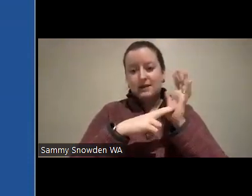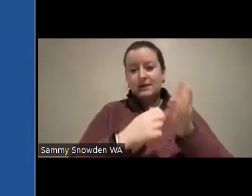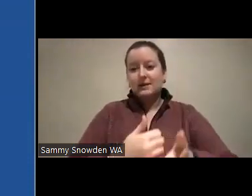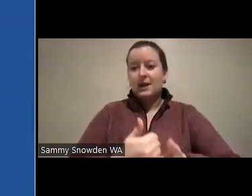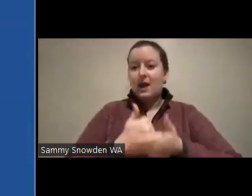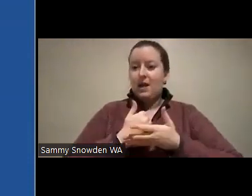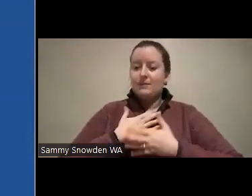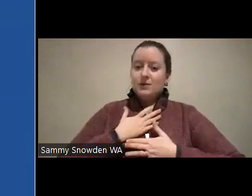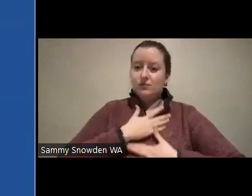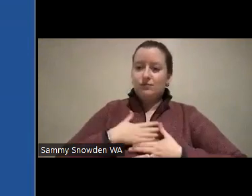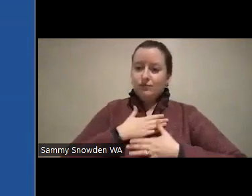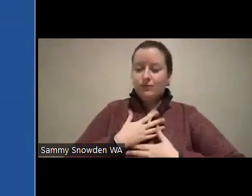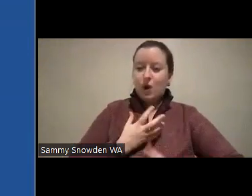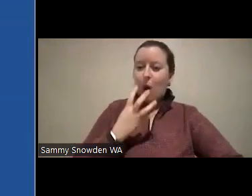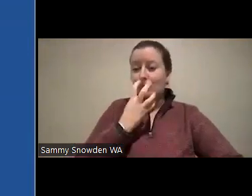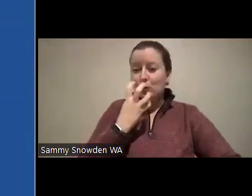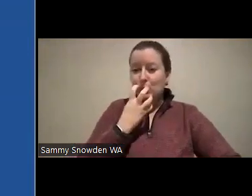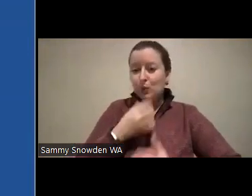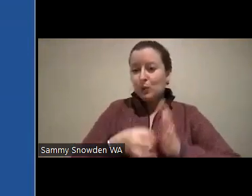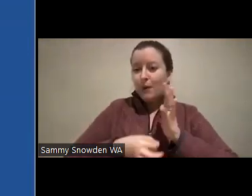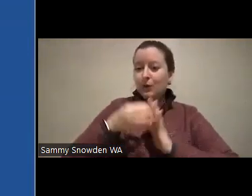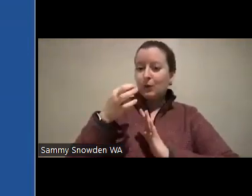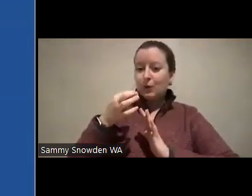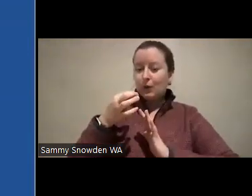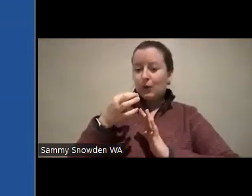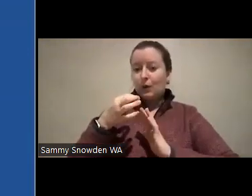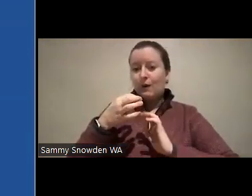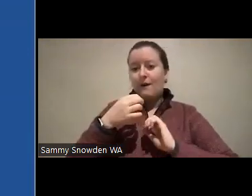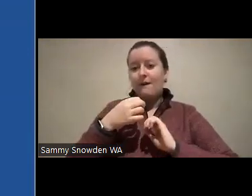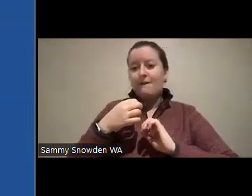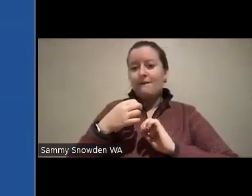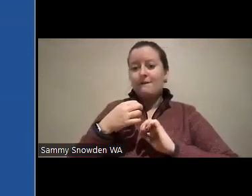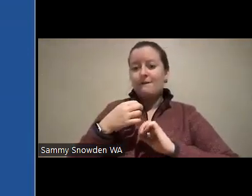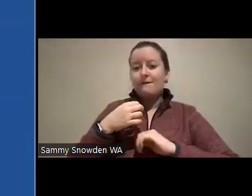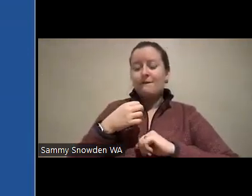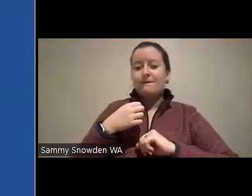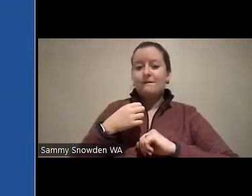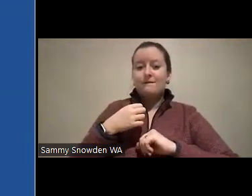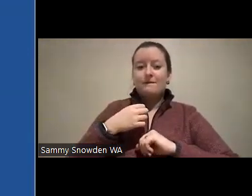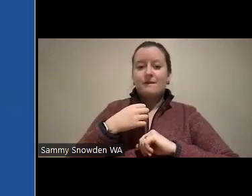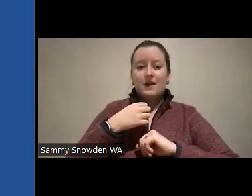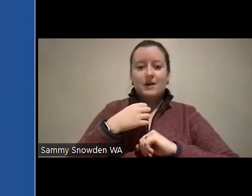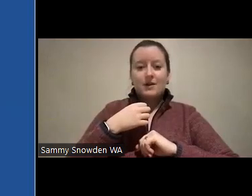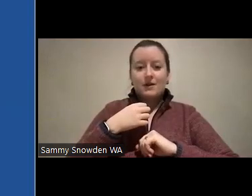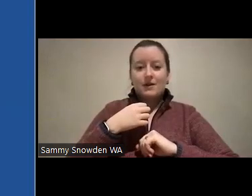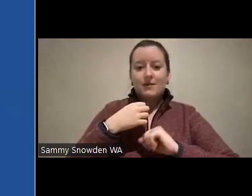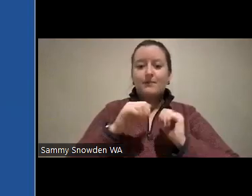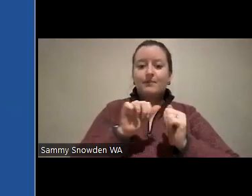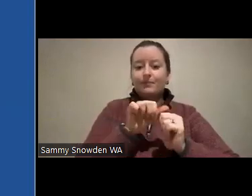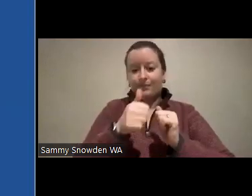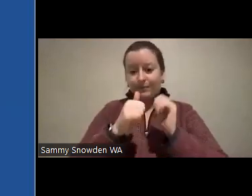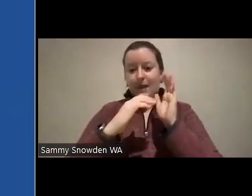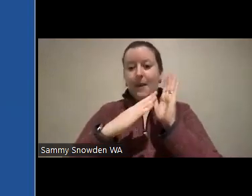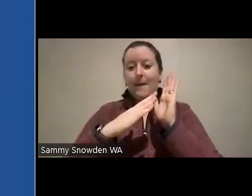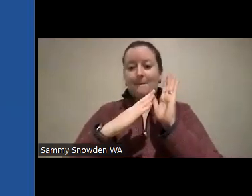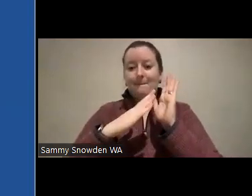also promotes wakefulness and it helps to regulate our nervous system. Melatonin, this is when we're